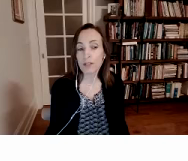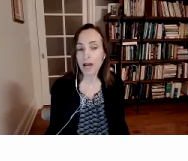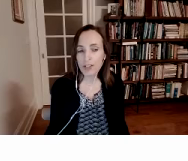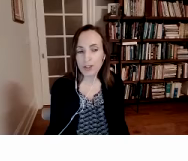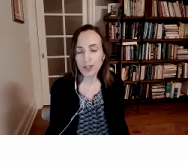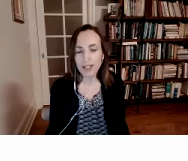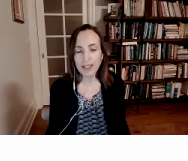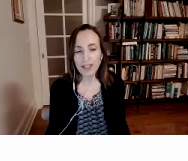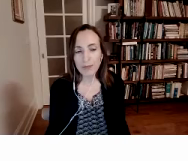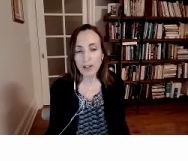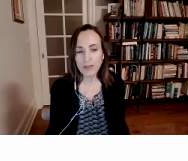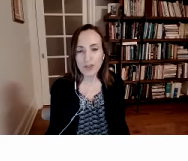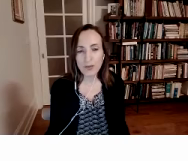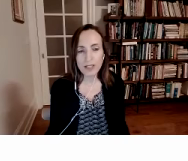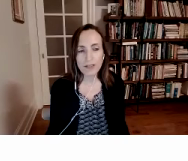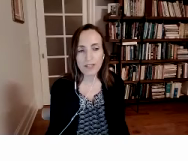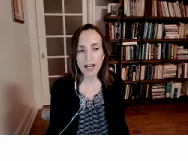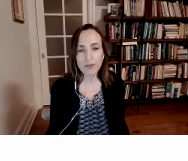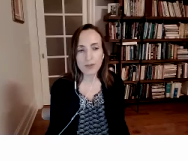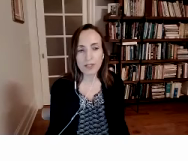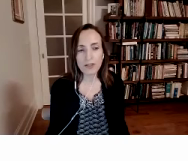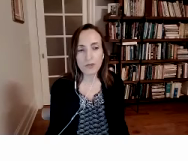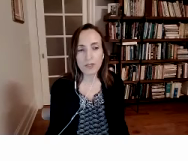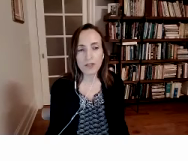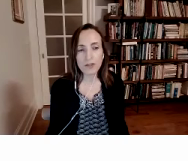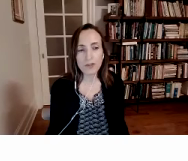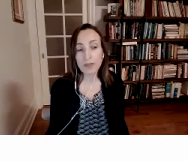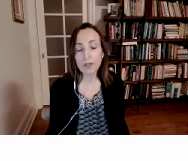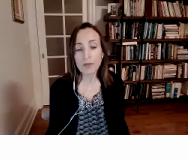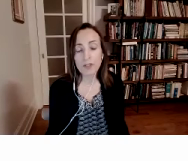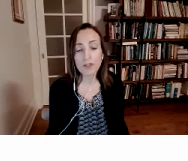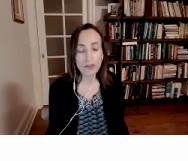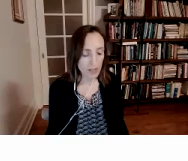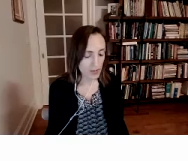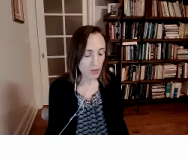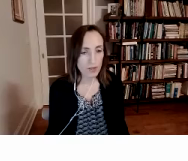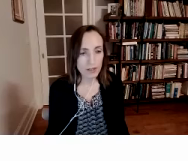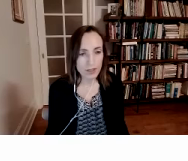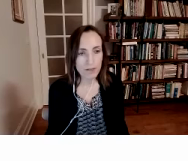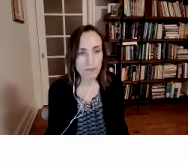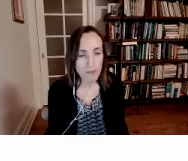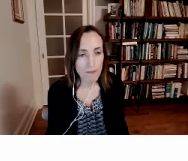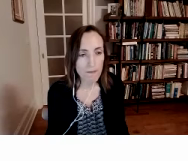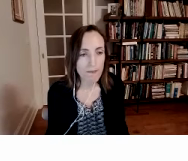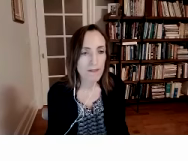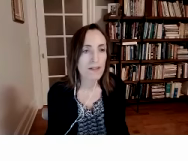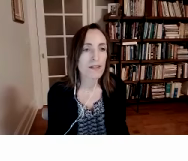sort of an imagined prominence ratings, capturing the participants' internalized production.